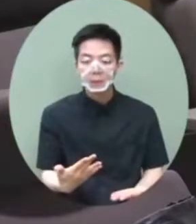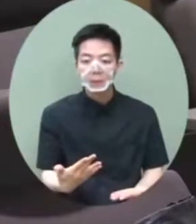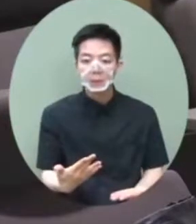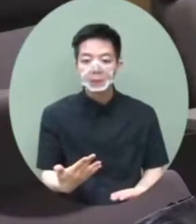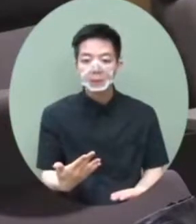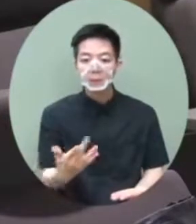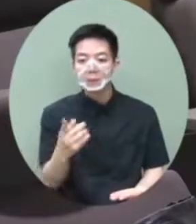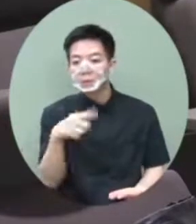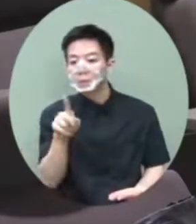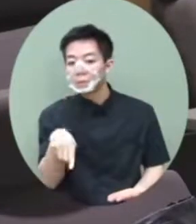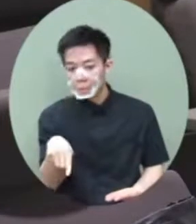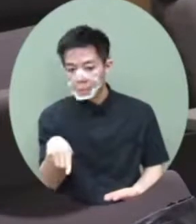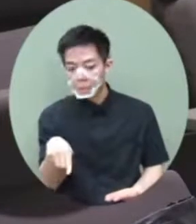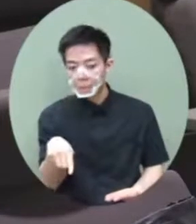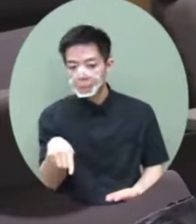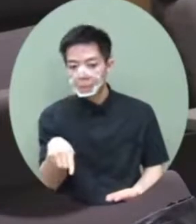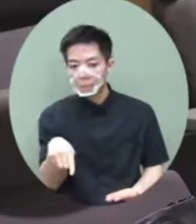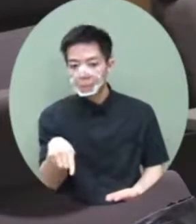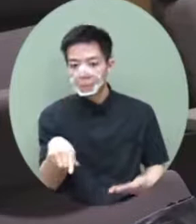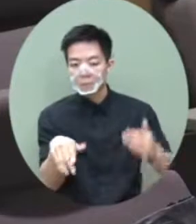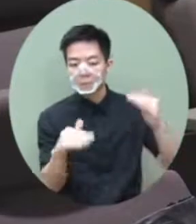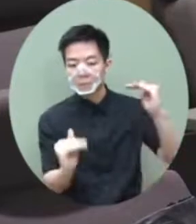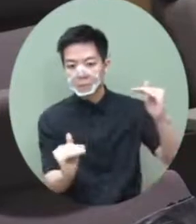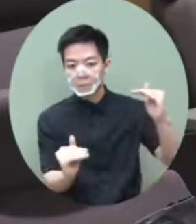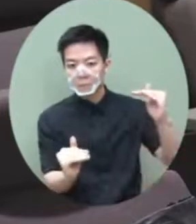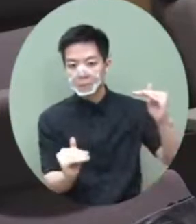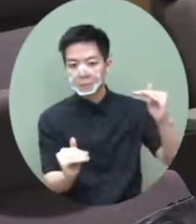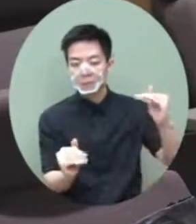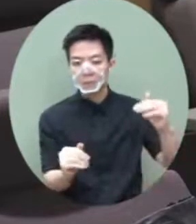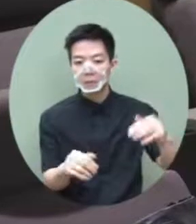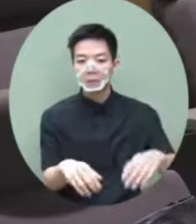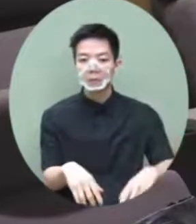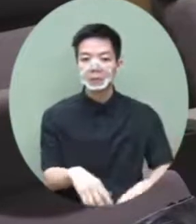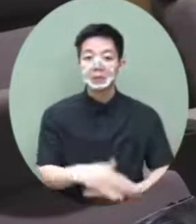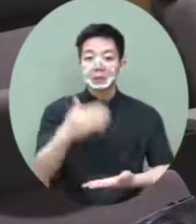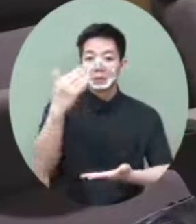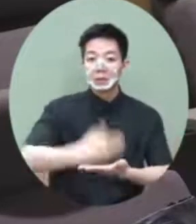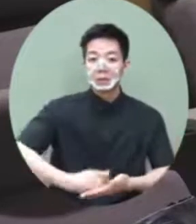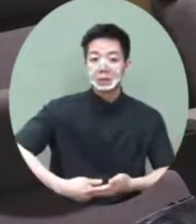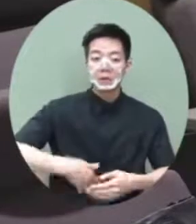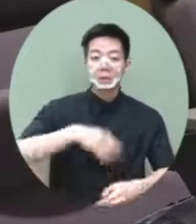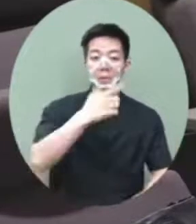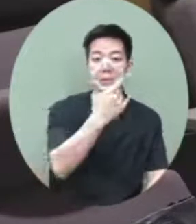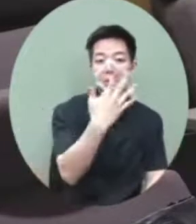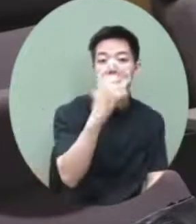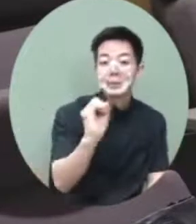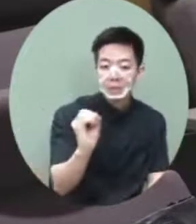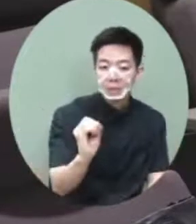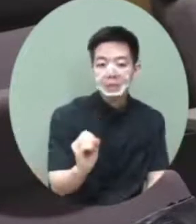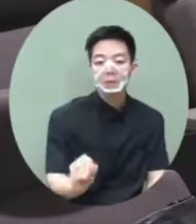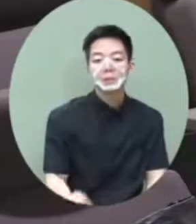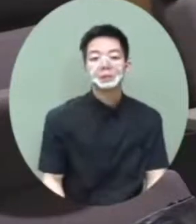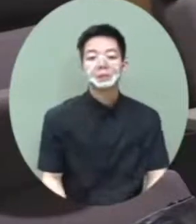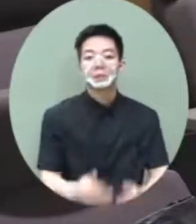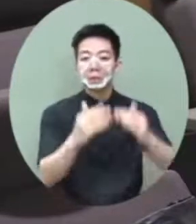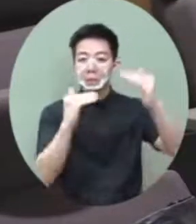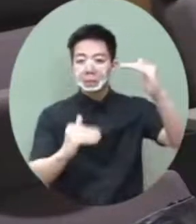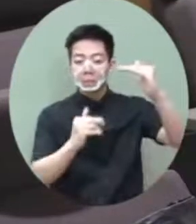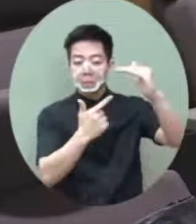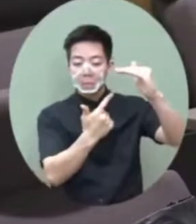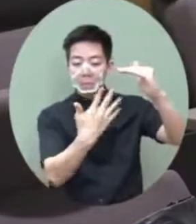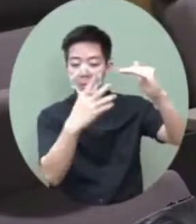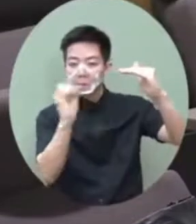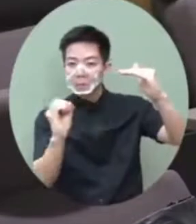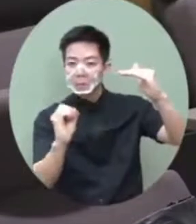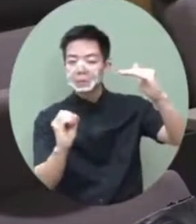an 85% drop. So is there any plans for the government to, you know, roll